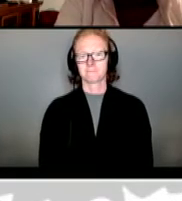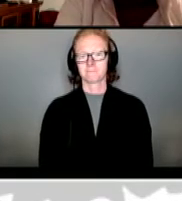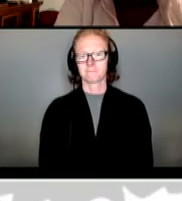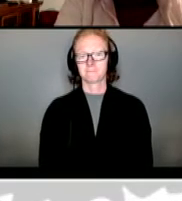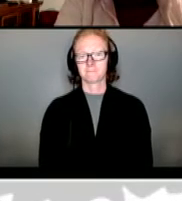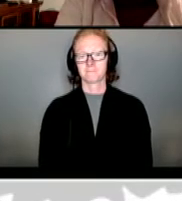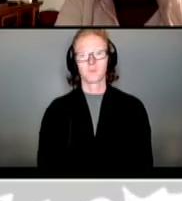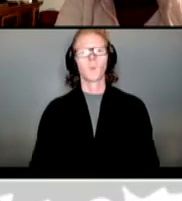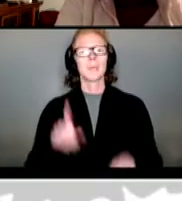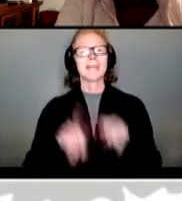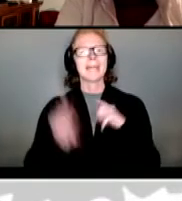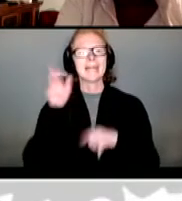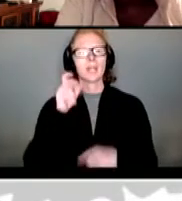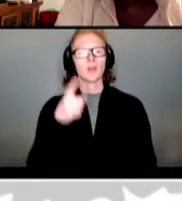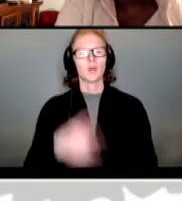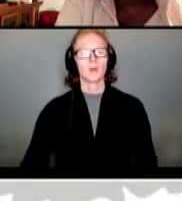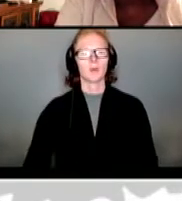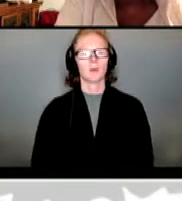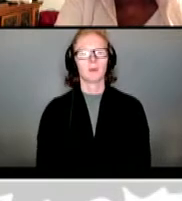I hear you.